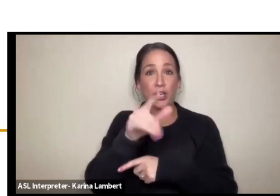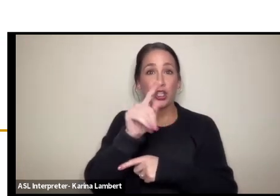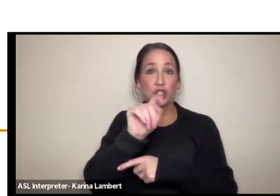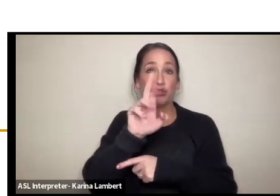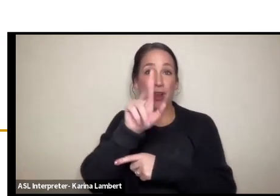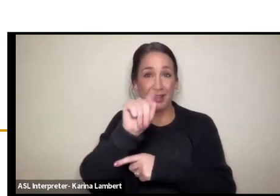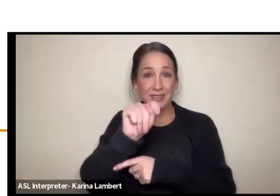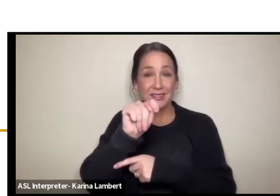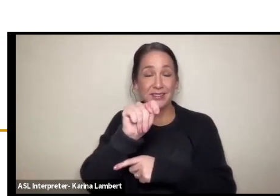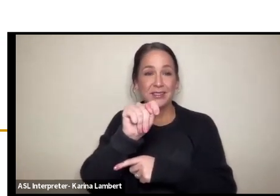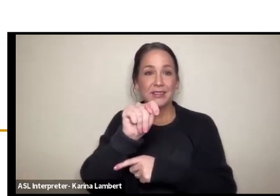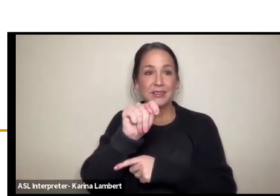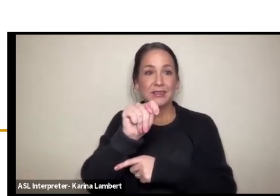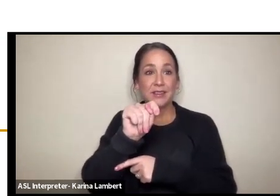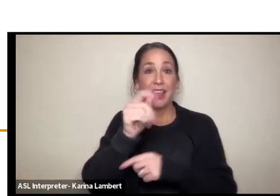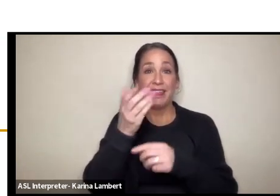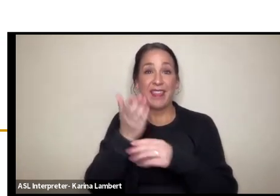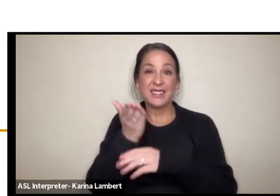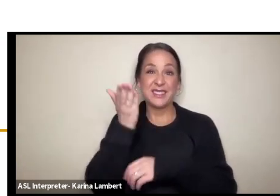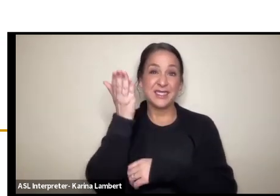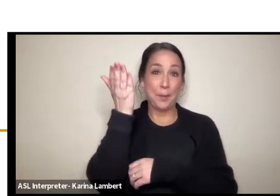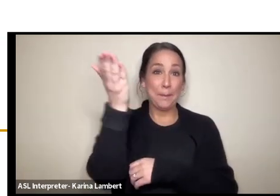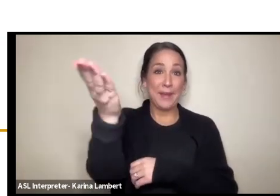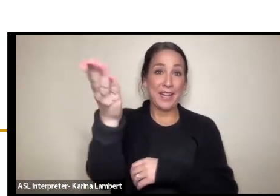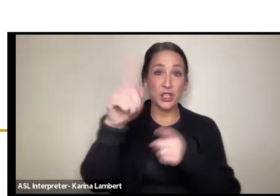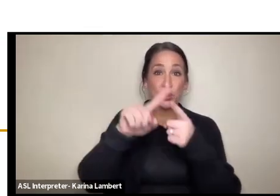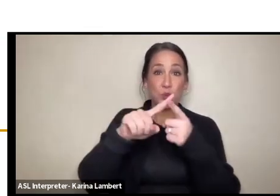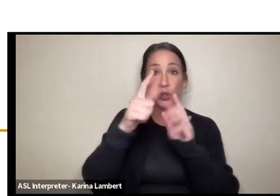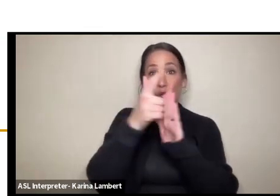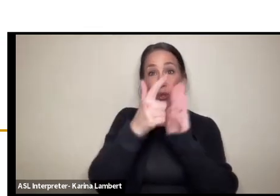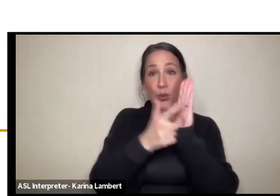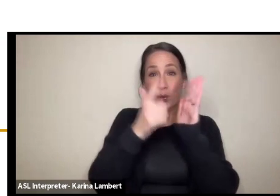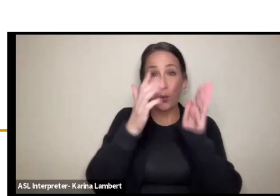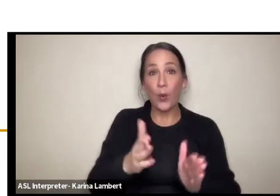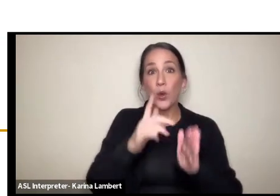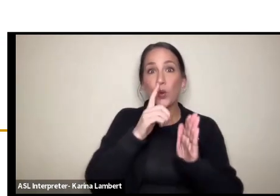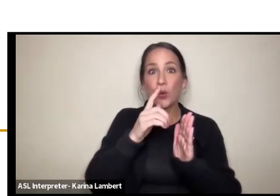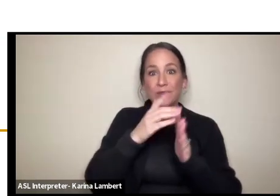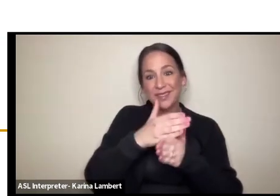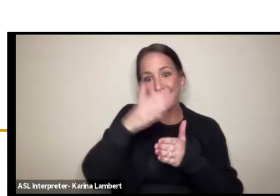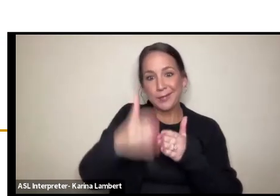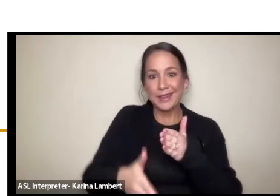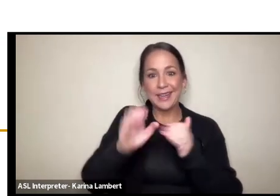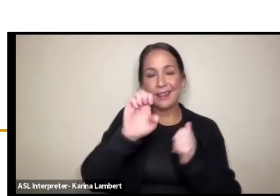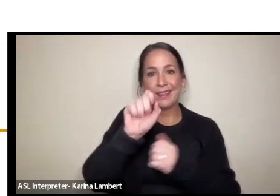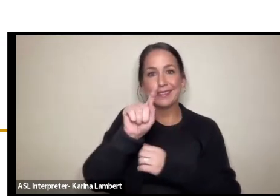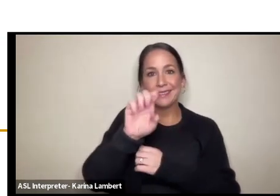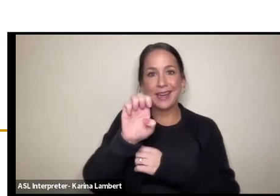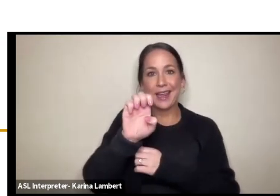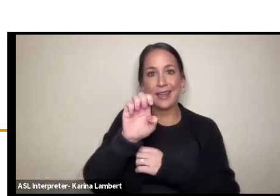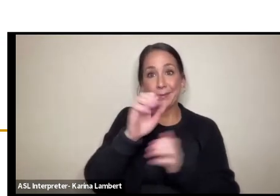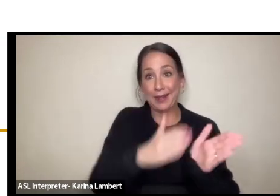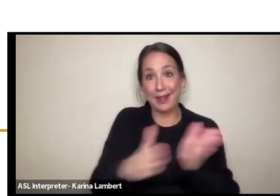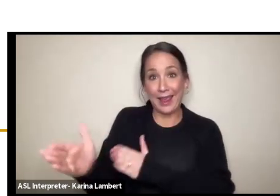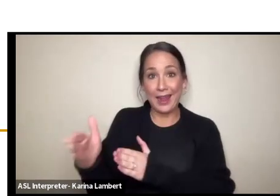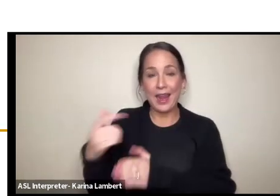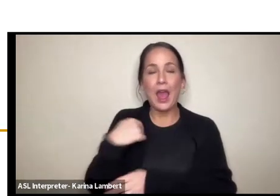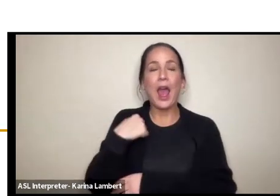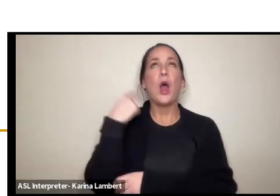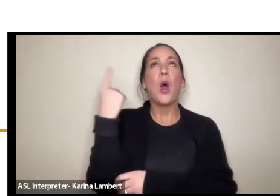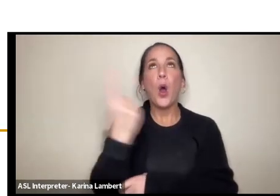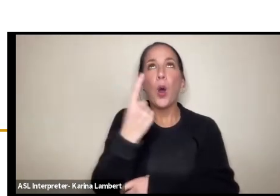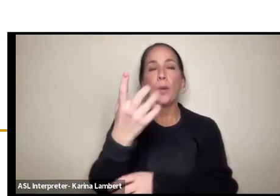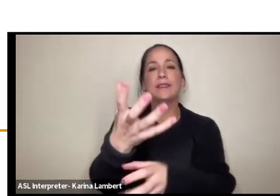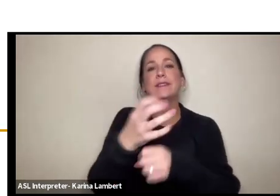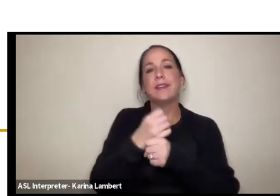pool, and then they submit that to the attorney that's completing the estate plan, I always get either a